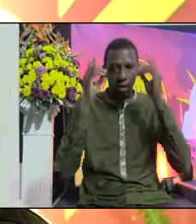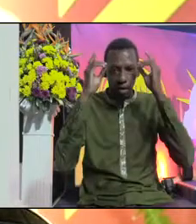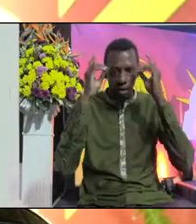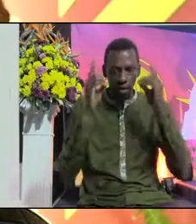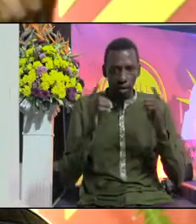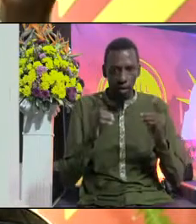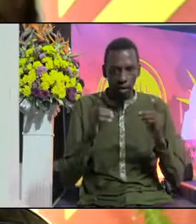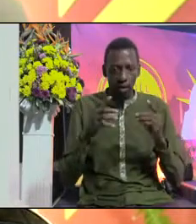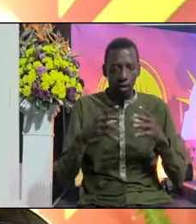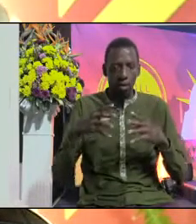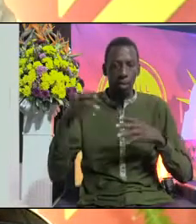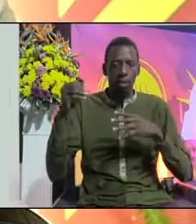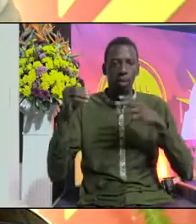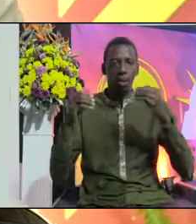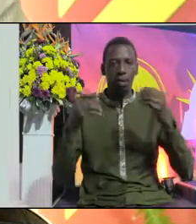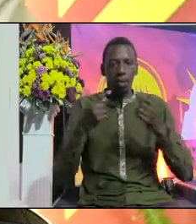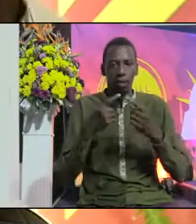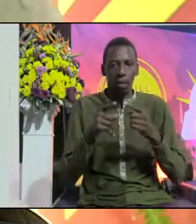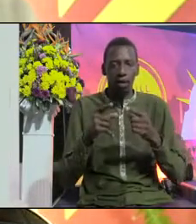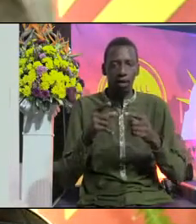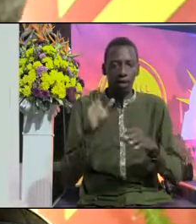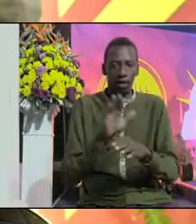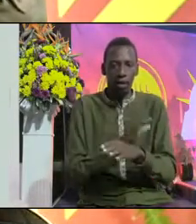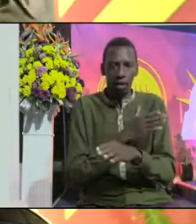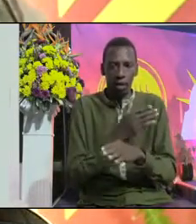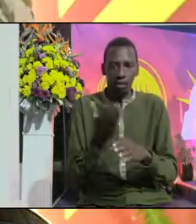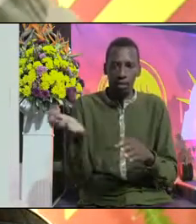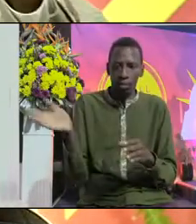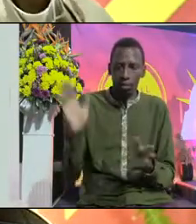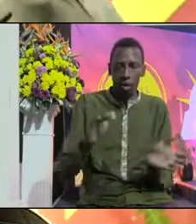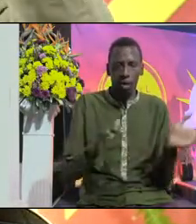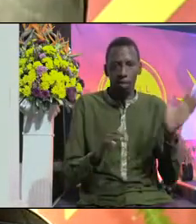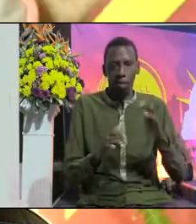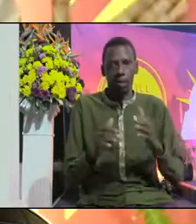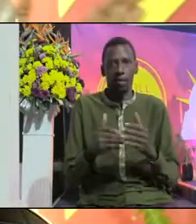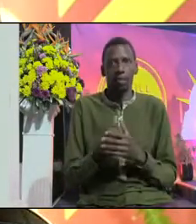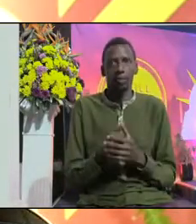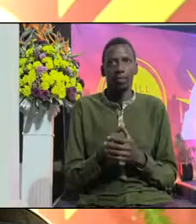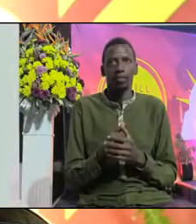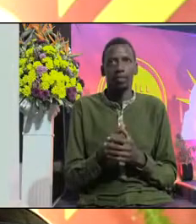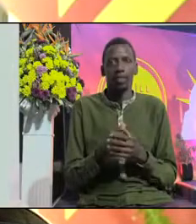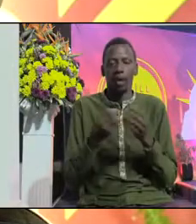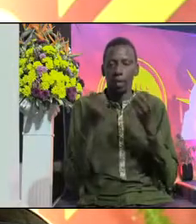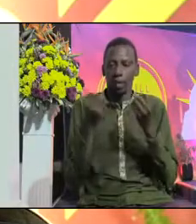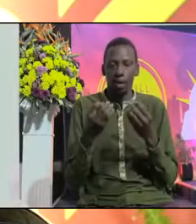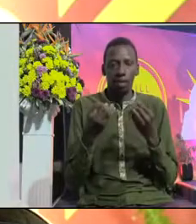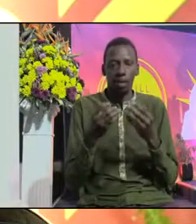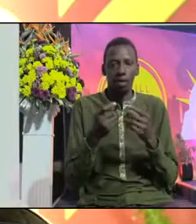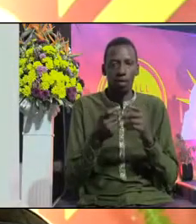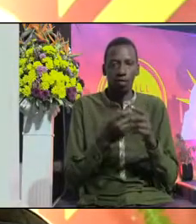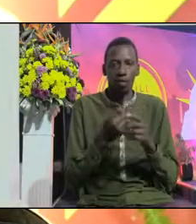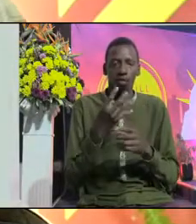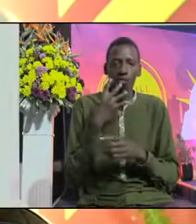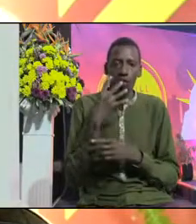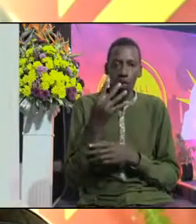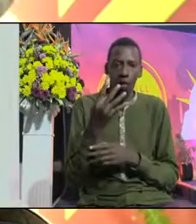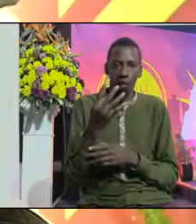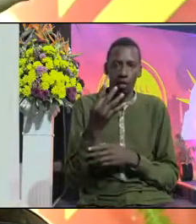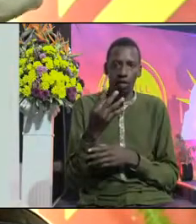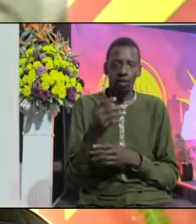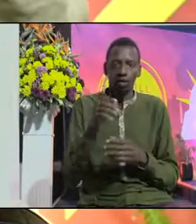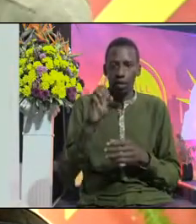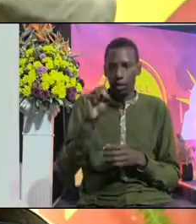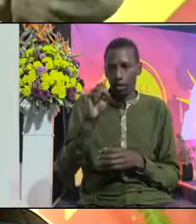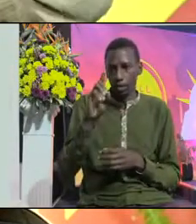wrote some hymns to bring them back. And lots of those hymns from 400 back are SDA hymns. And we